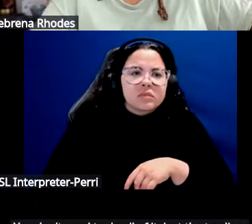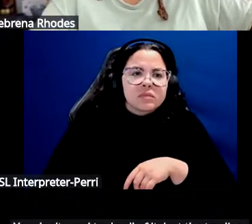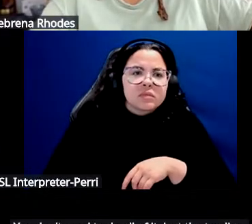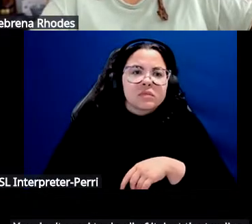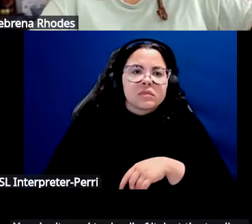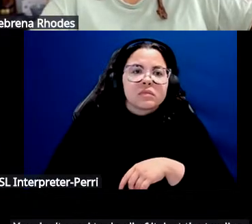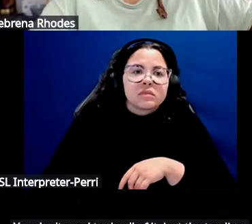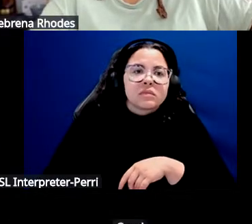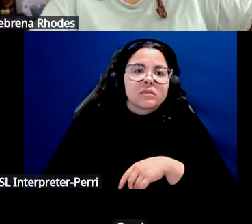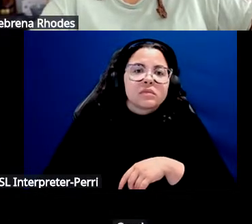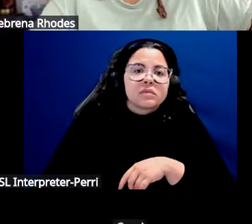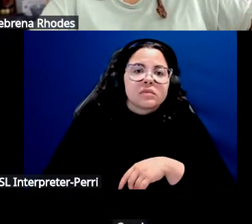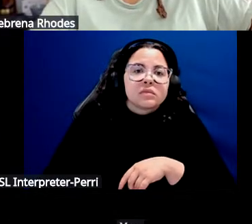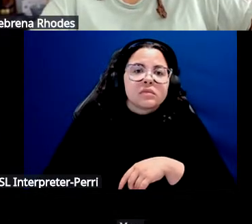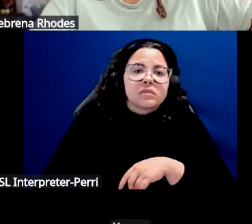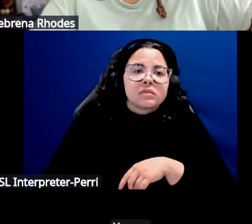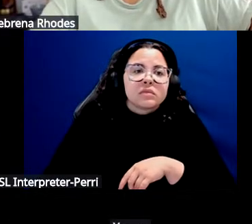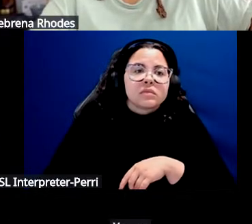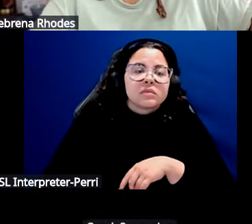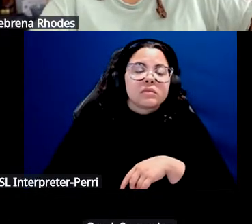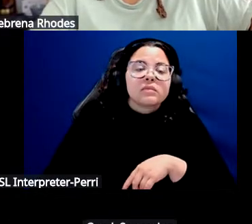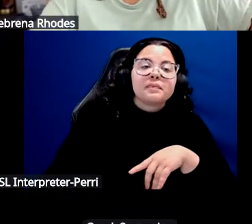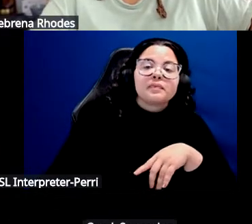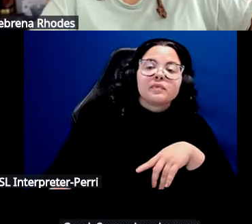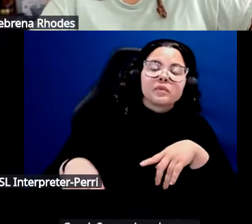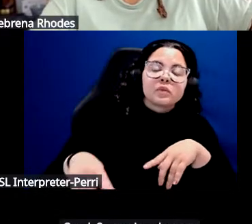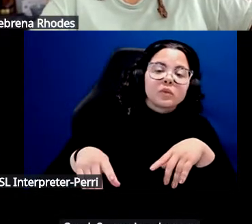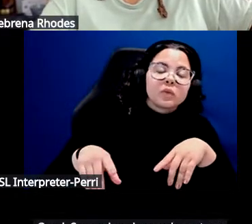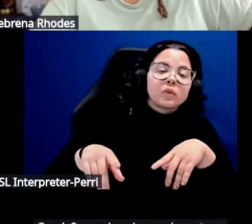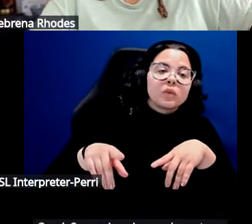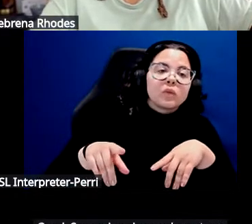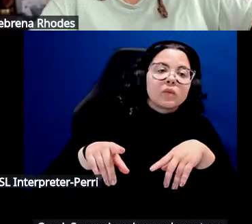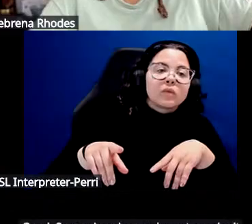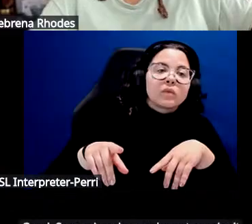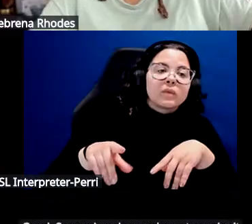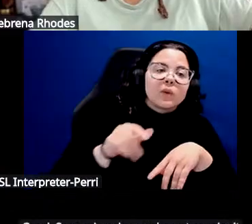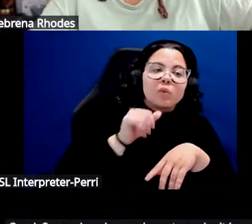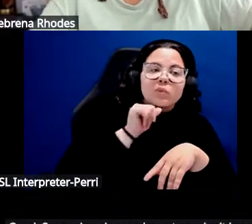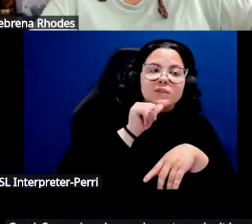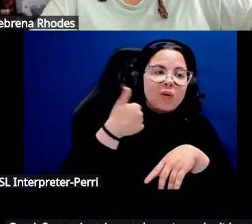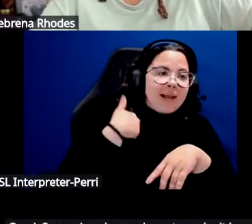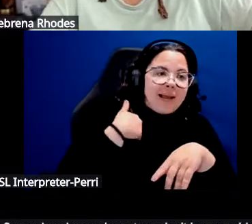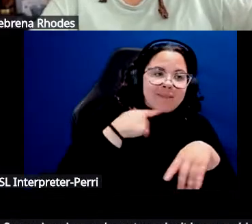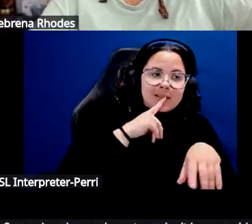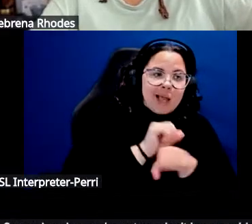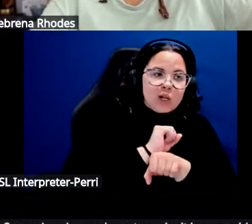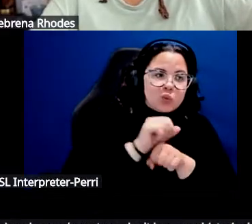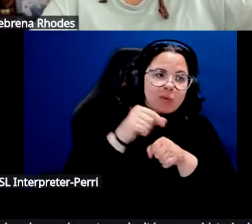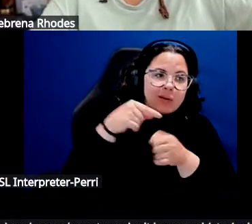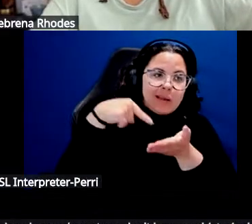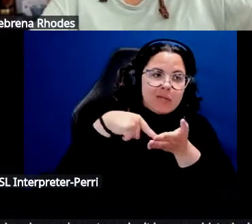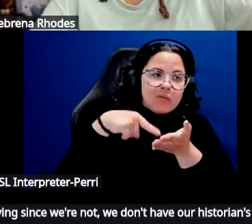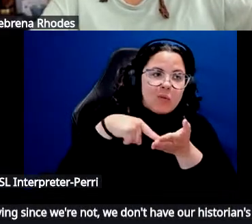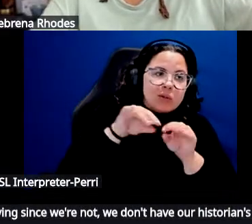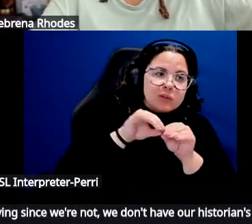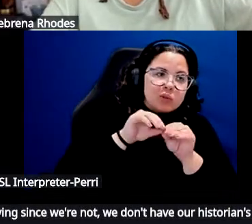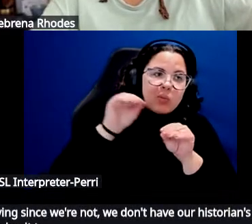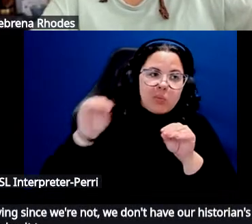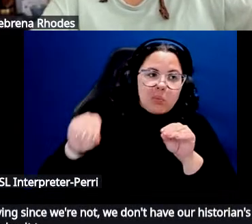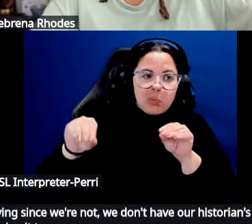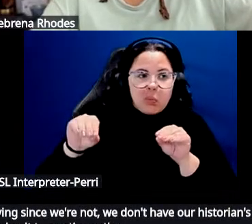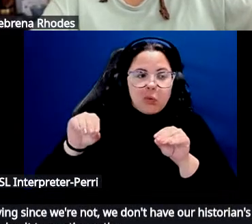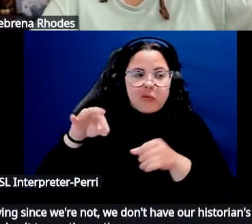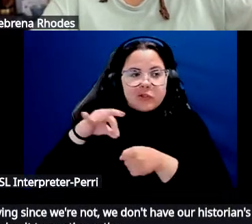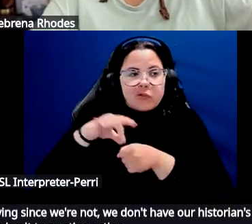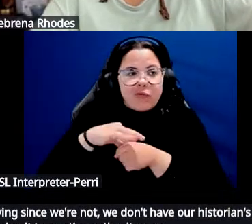Yeah, so since we don't have our historian's actual invoice, we're just moving it to a voting action item so the